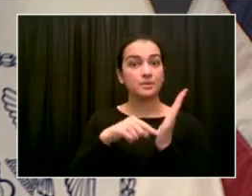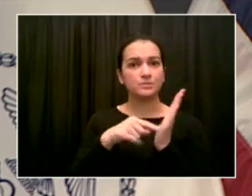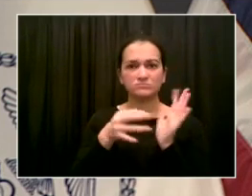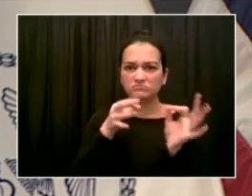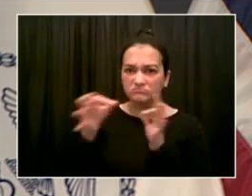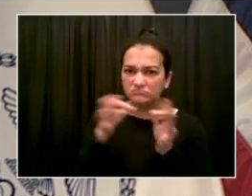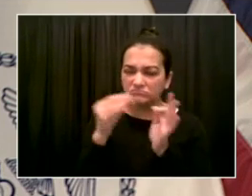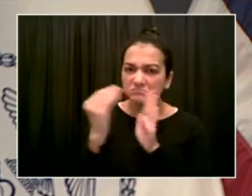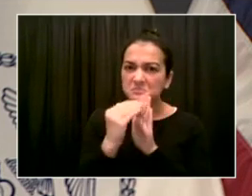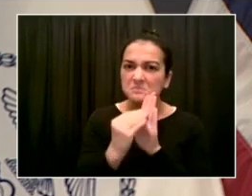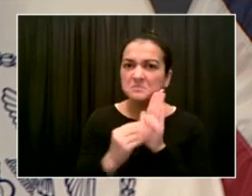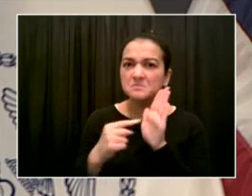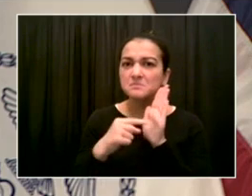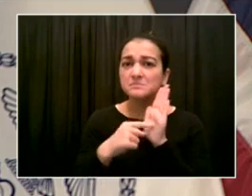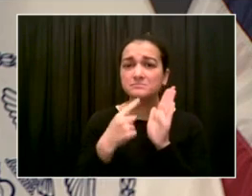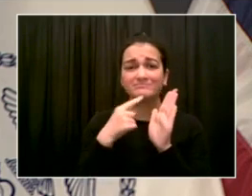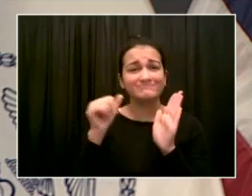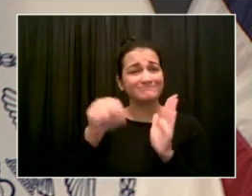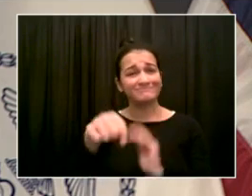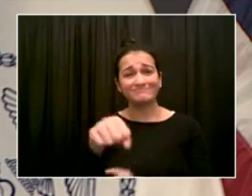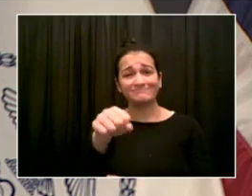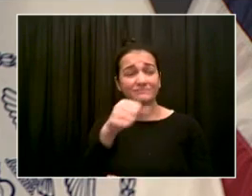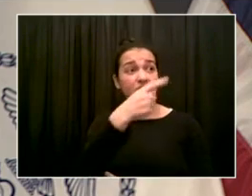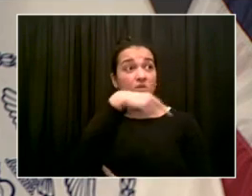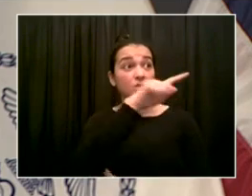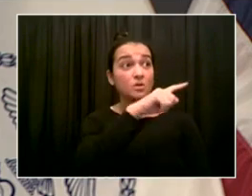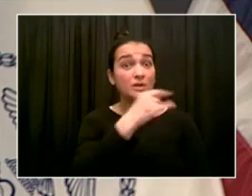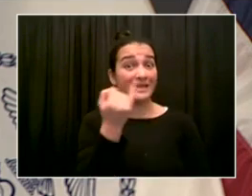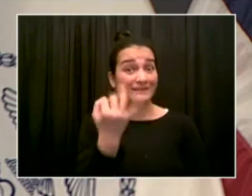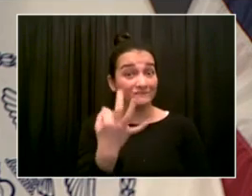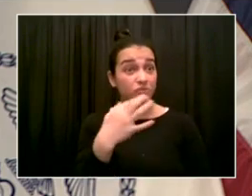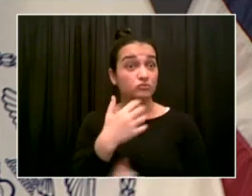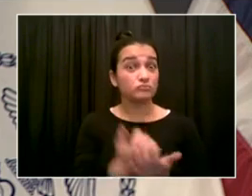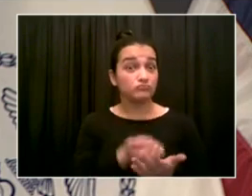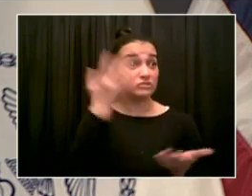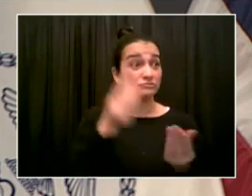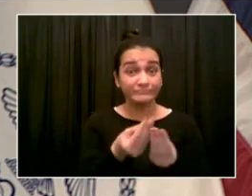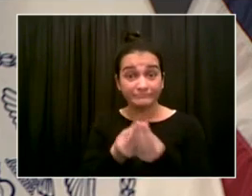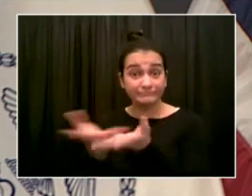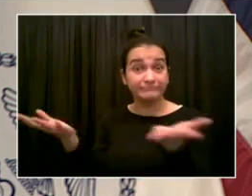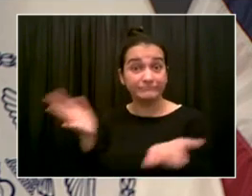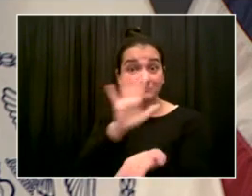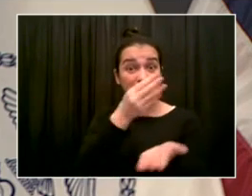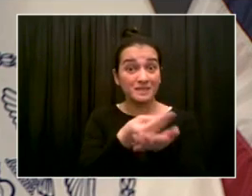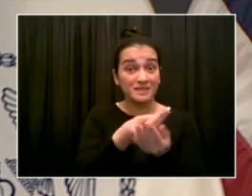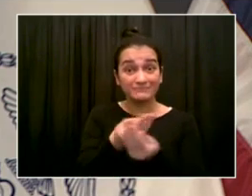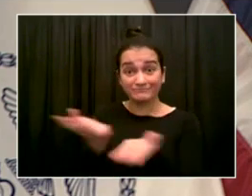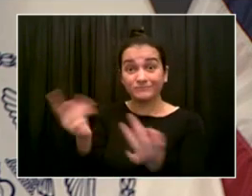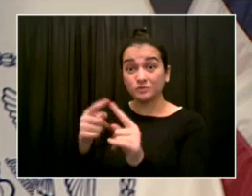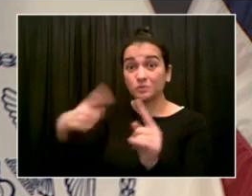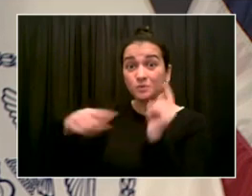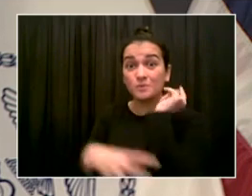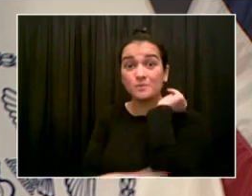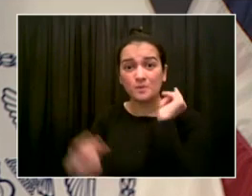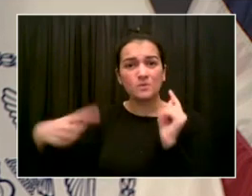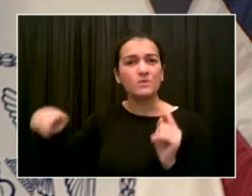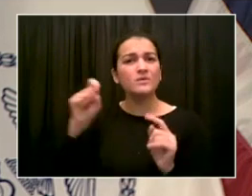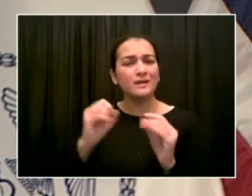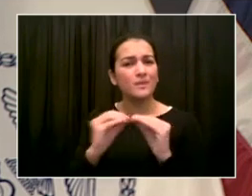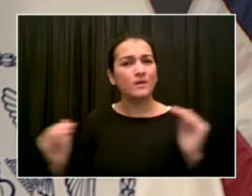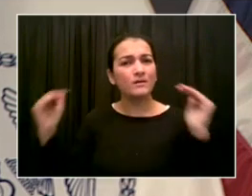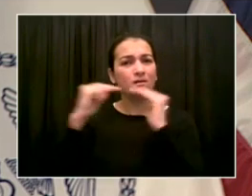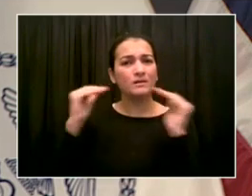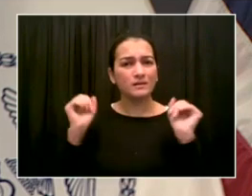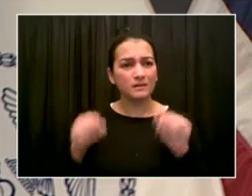of wealth transfer as well. They help working families. There are so many examples of addressing inequality